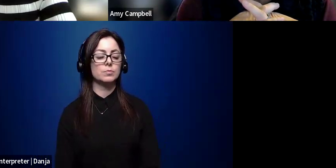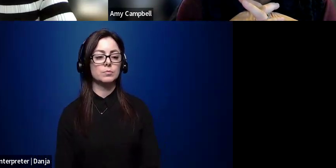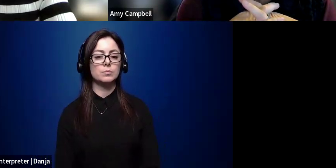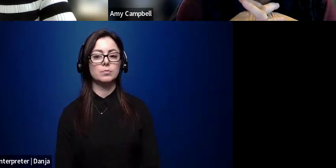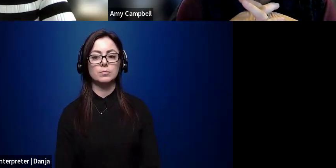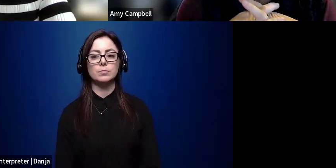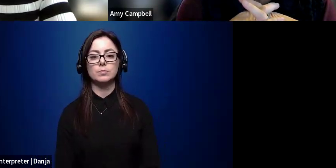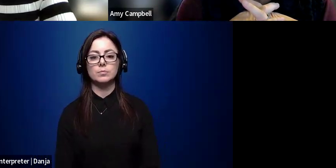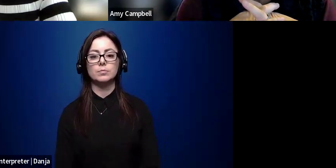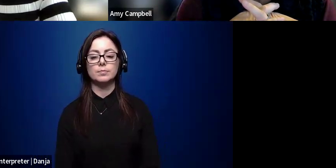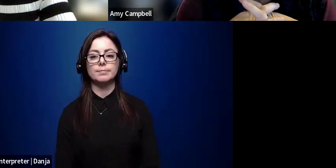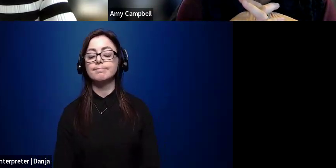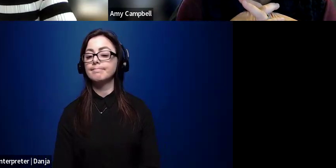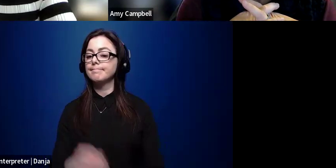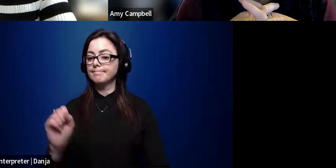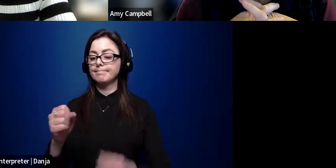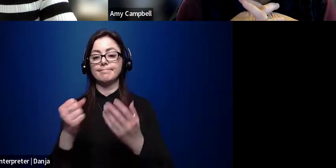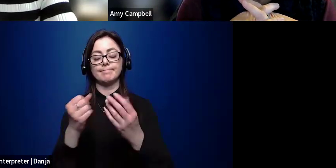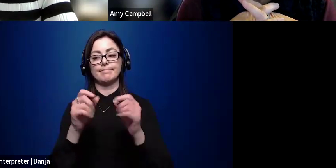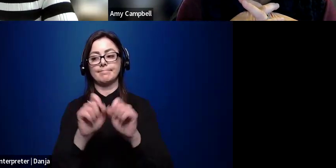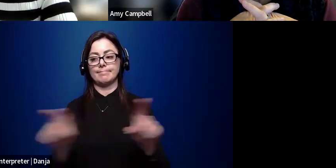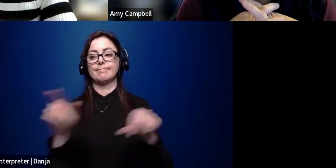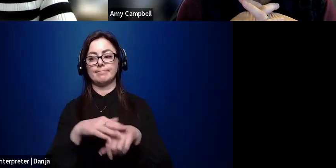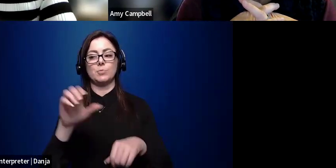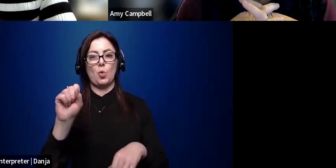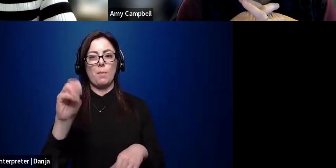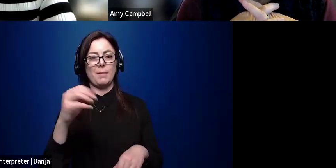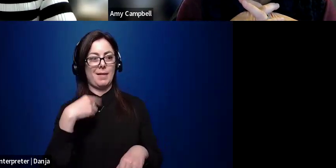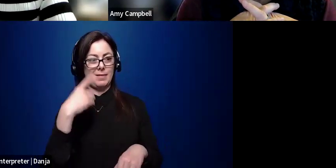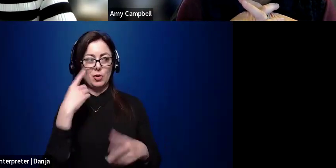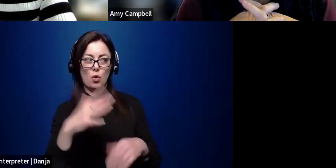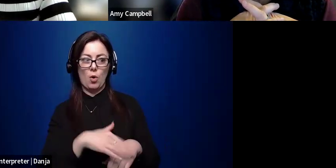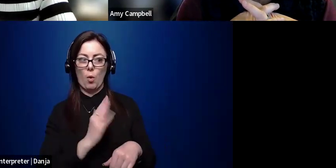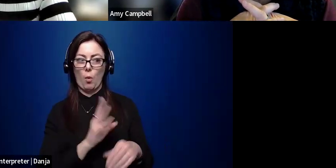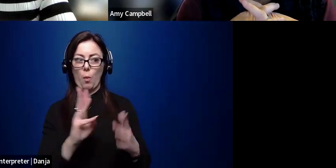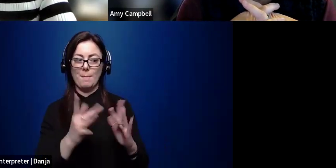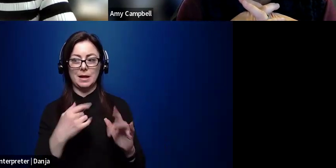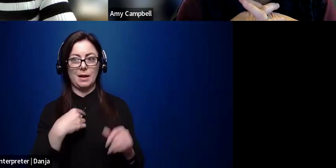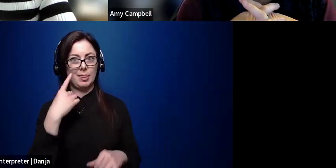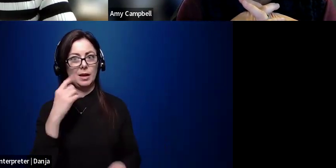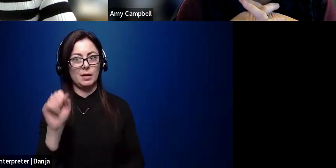Yeah, I'm sure on social media. Yeah, I think it's on our page too already, actually.